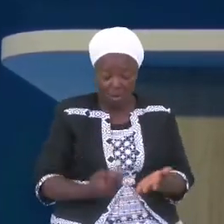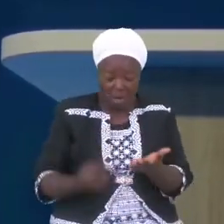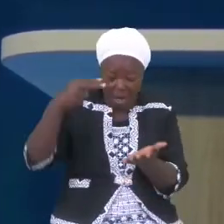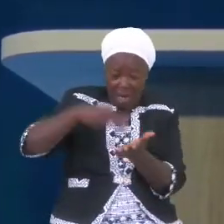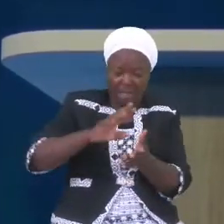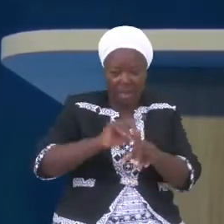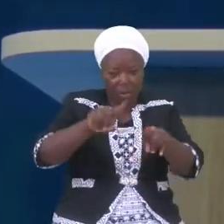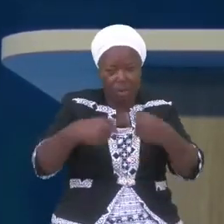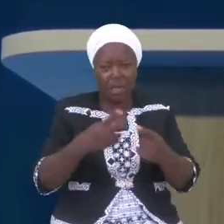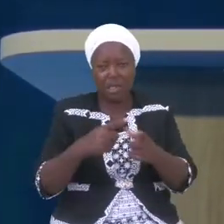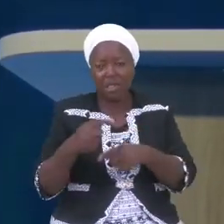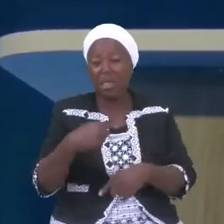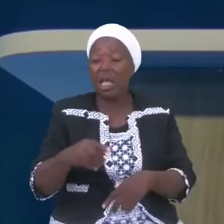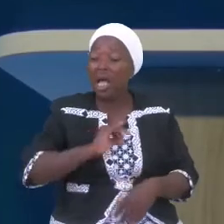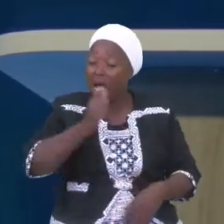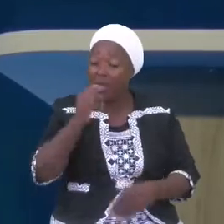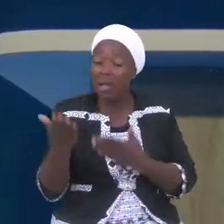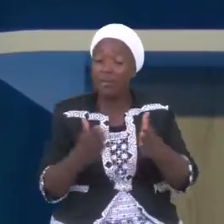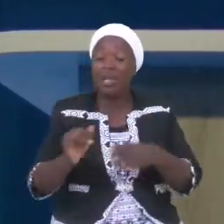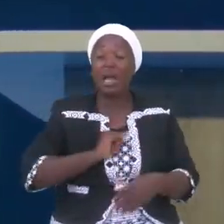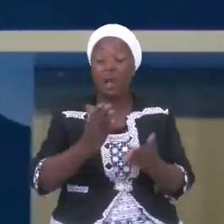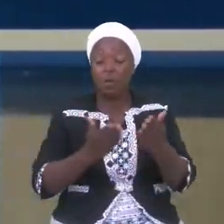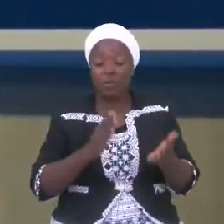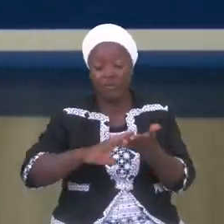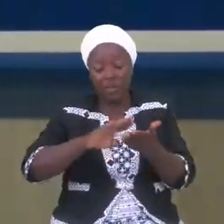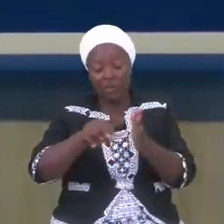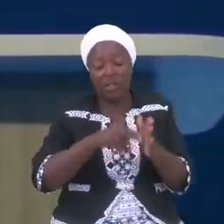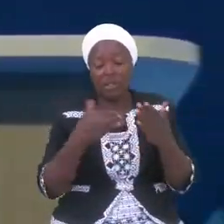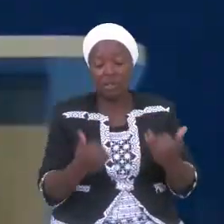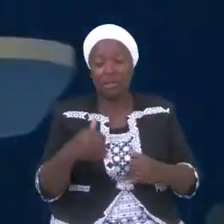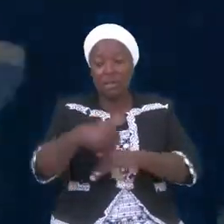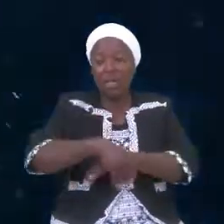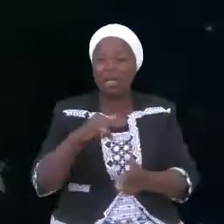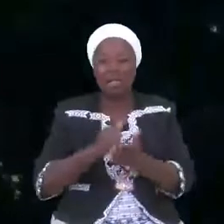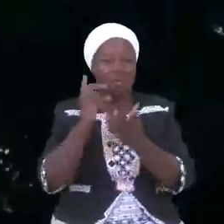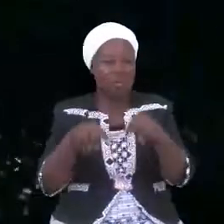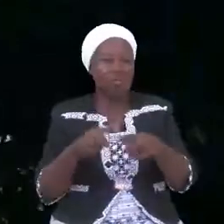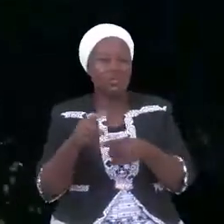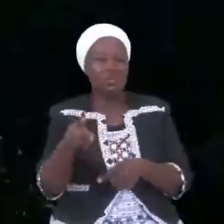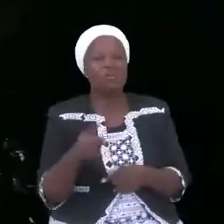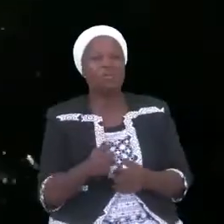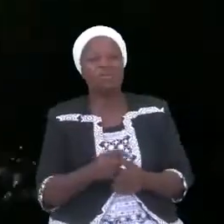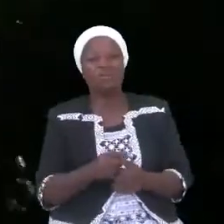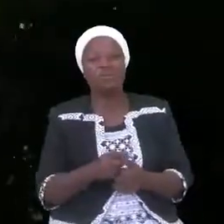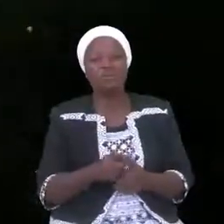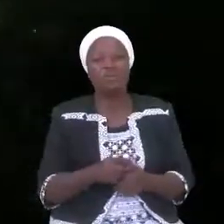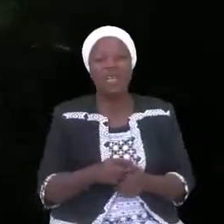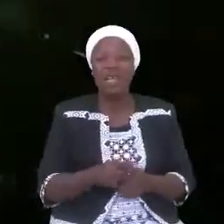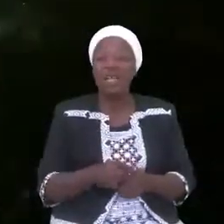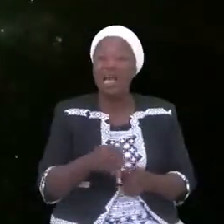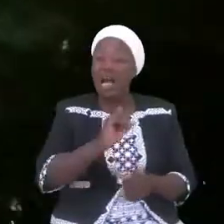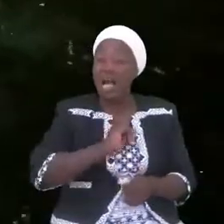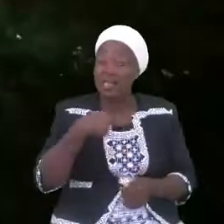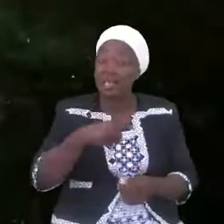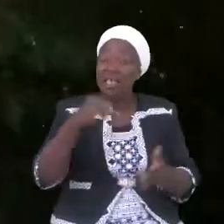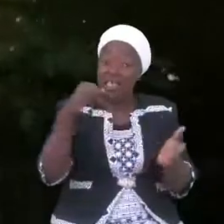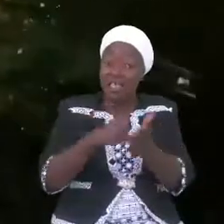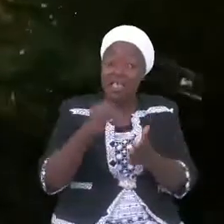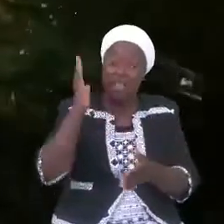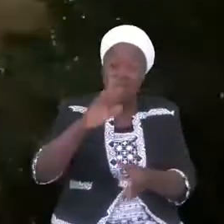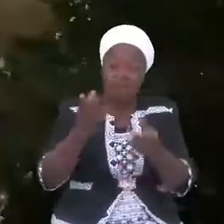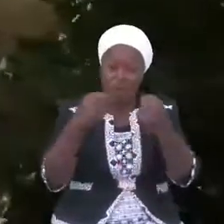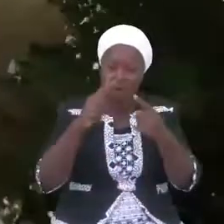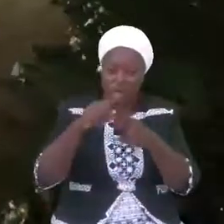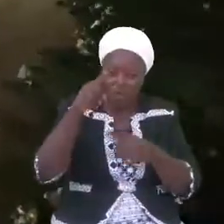am here. I want forgiveness tonight. It will come to you. Amen. I said, it will come to